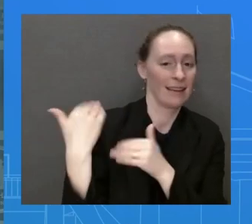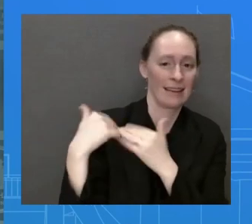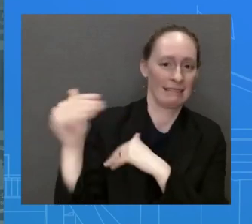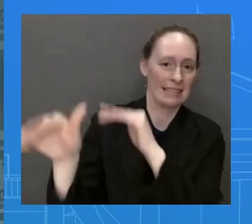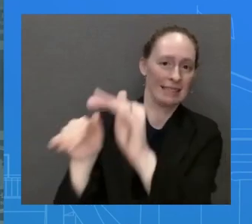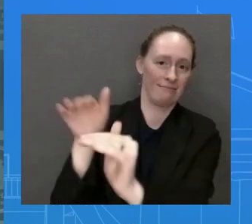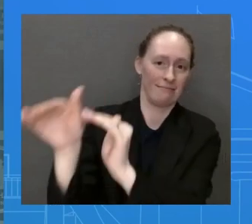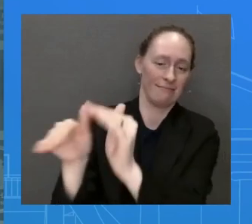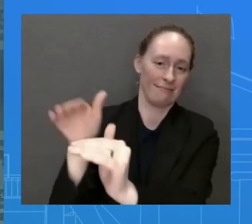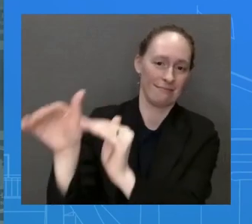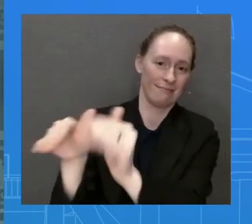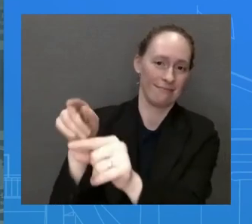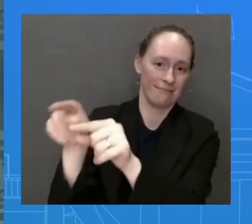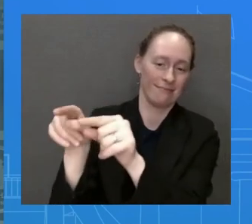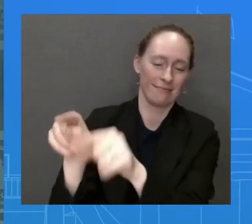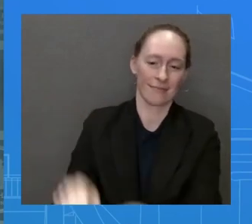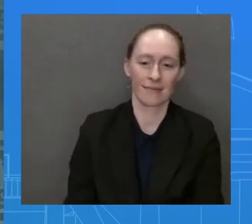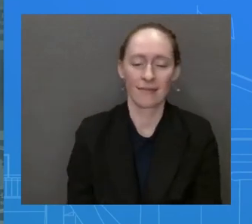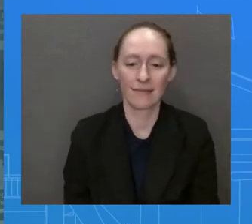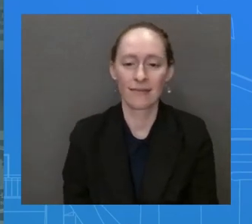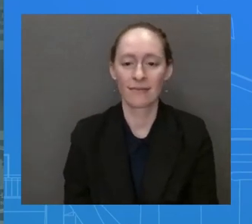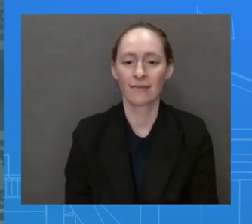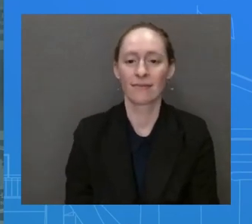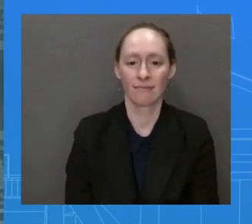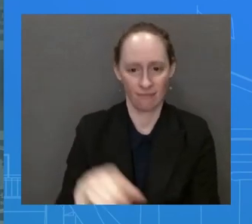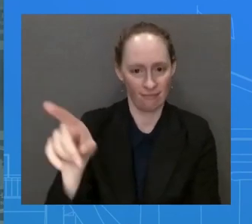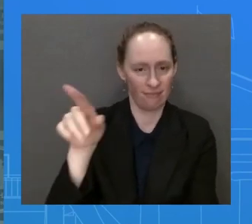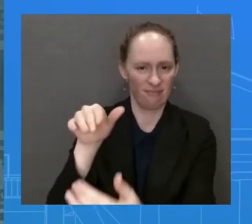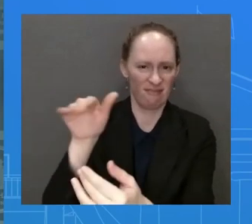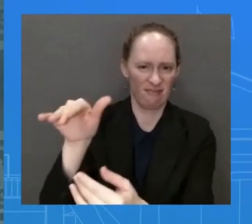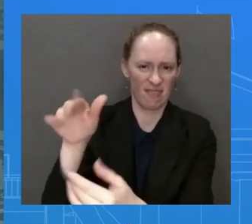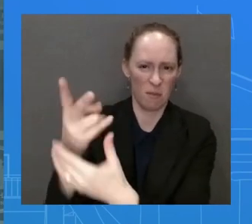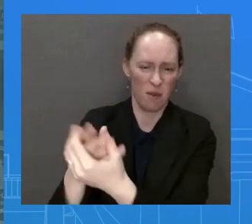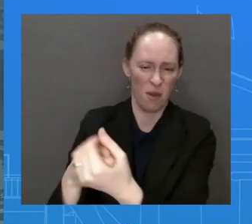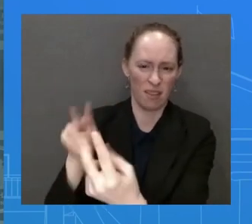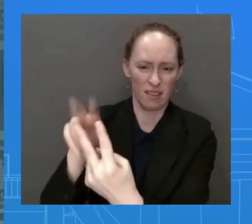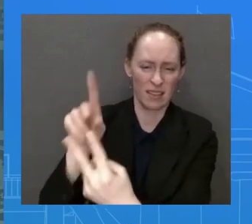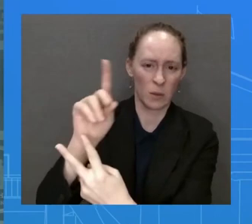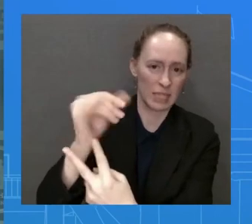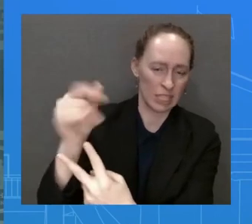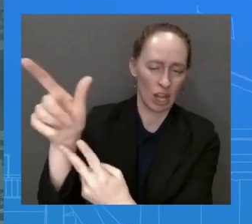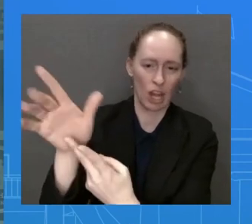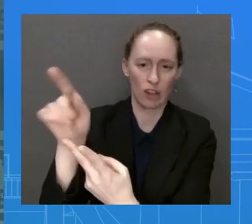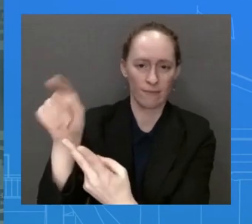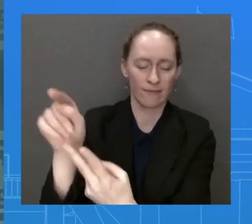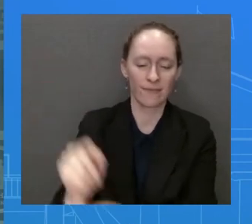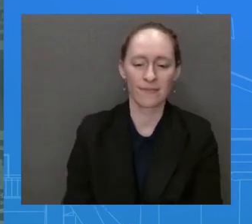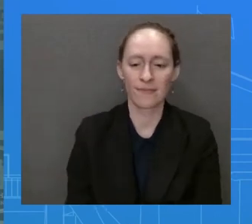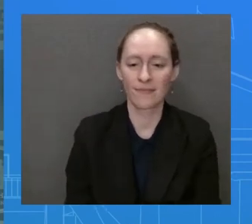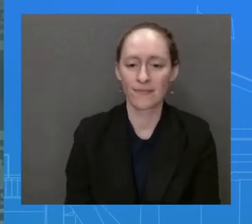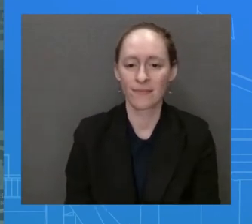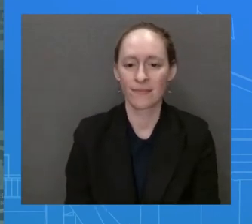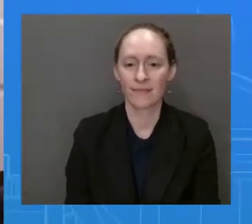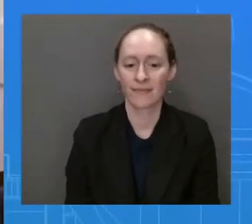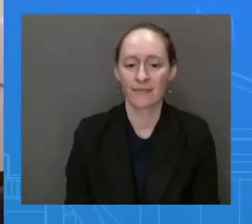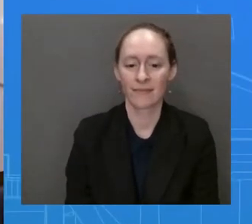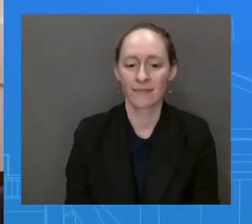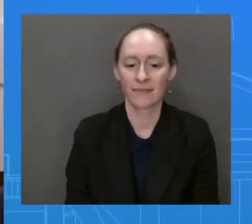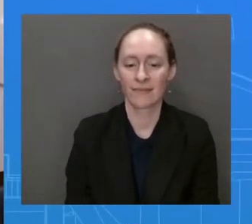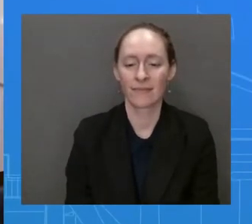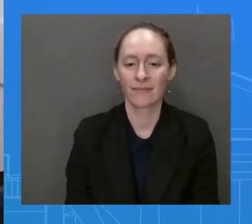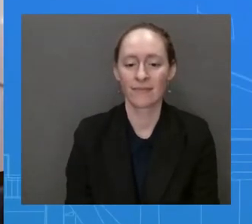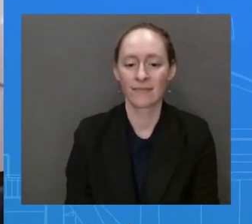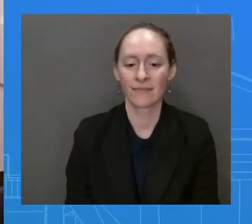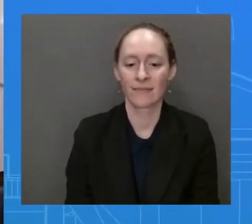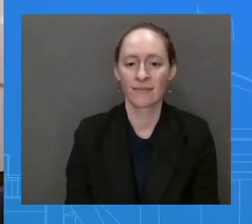Office, and I would suggest that you continue to reach out. Go ahead, Stephen. Thanks. I just want to press you on that point about the idea of disclosures when it's appropriate. You describe a